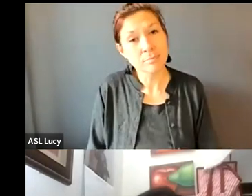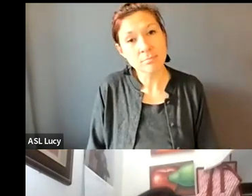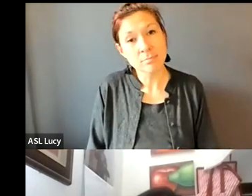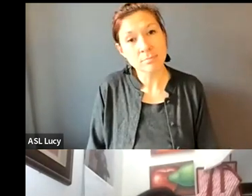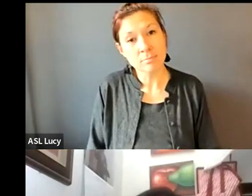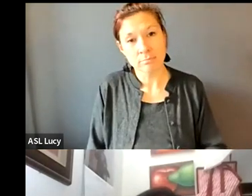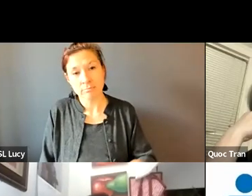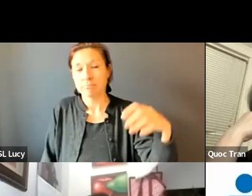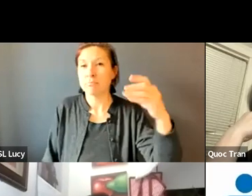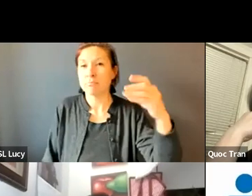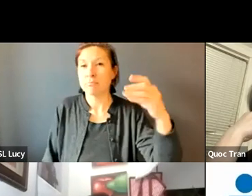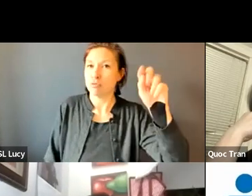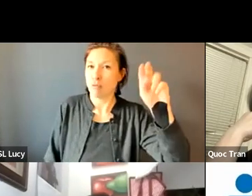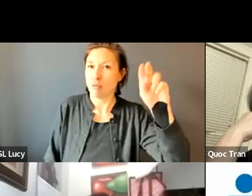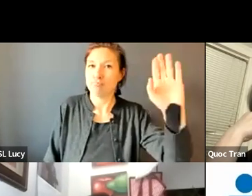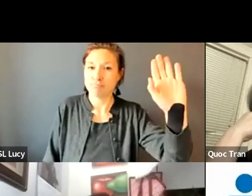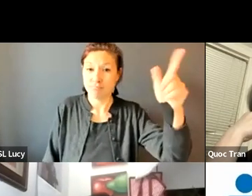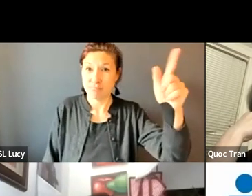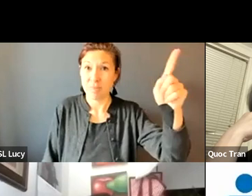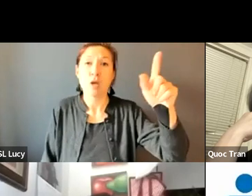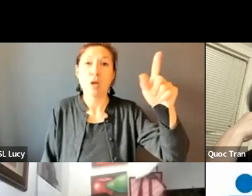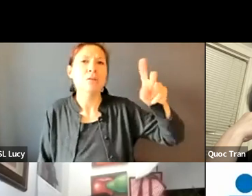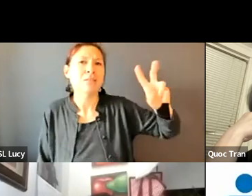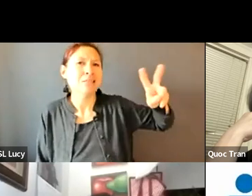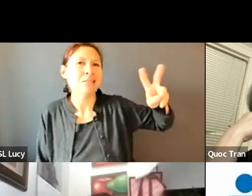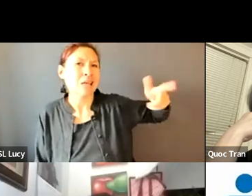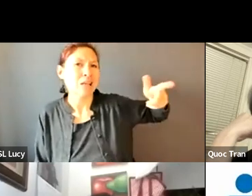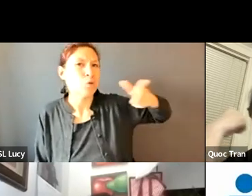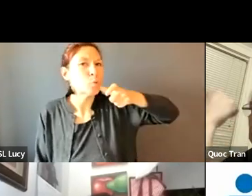so moved thank you is there a second